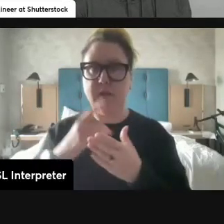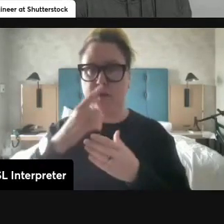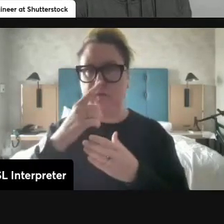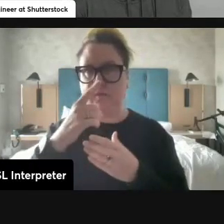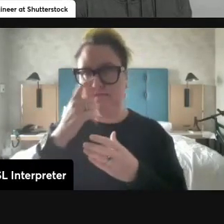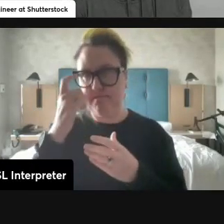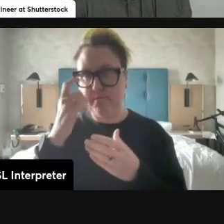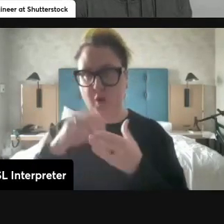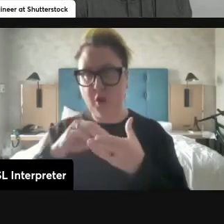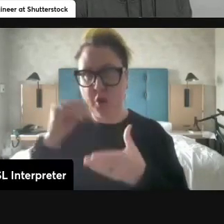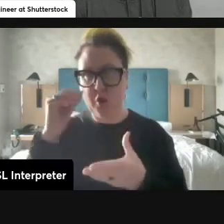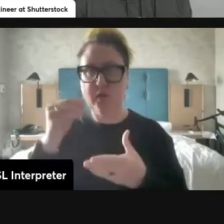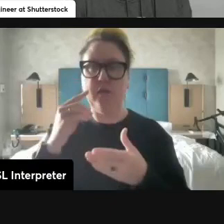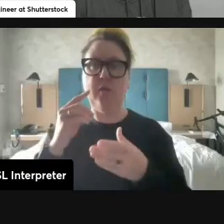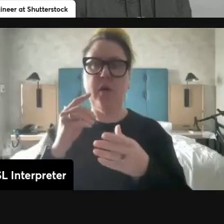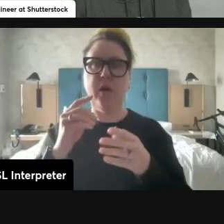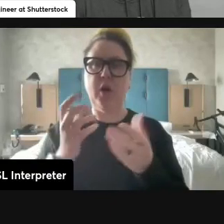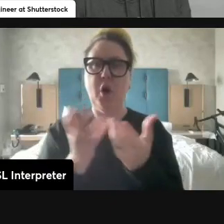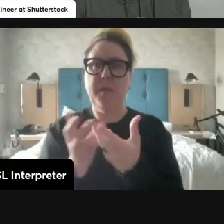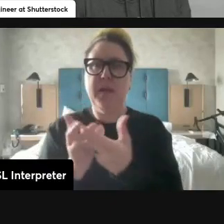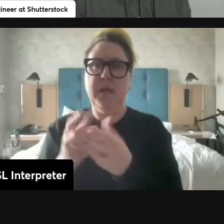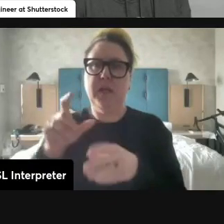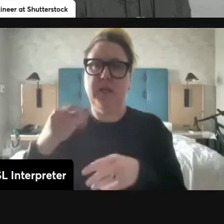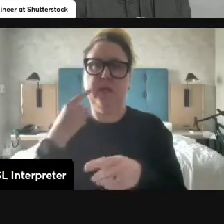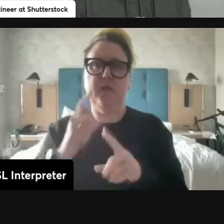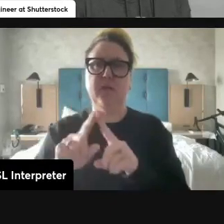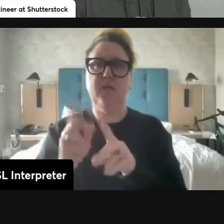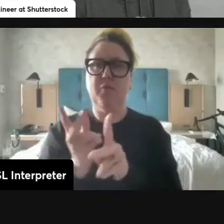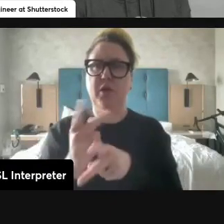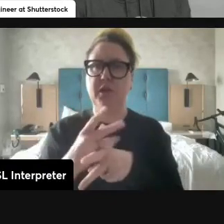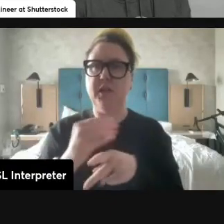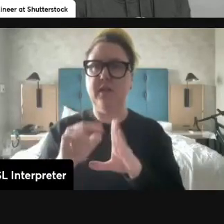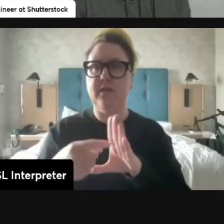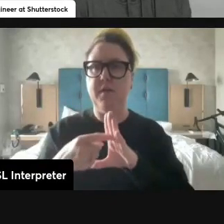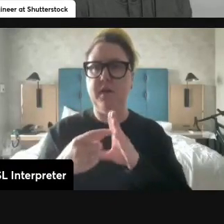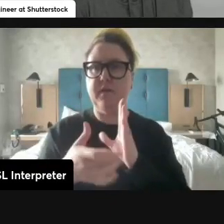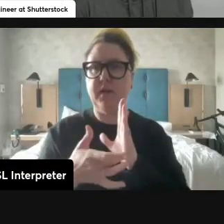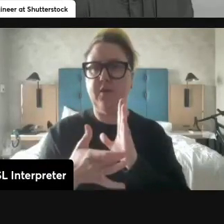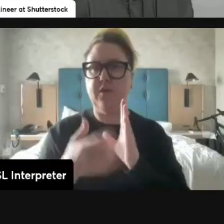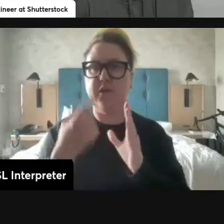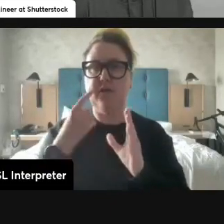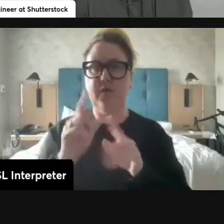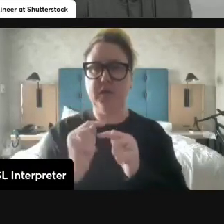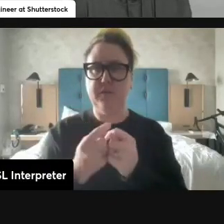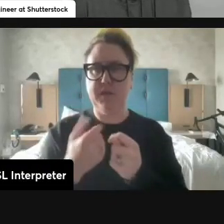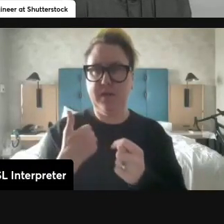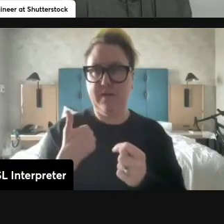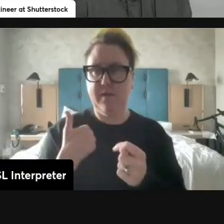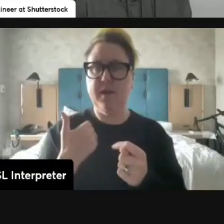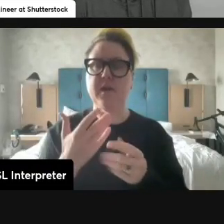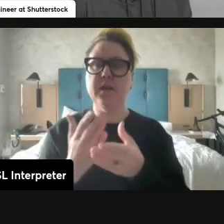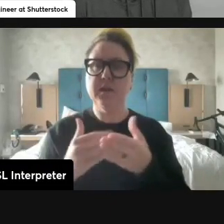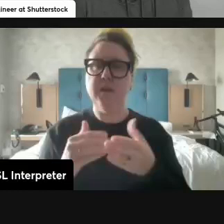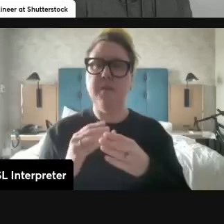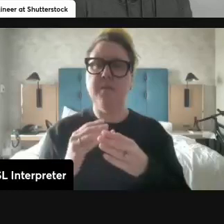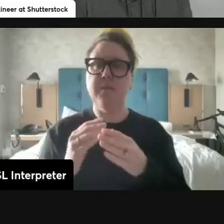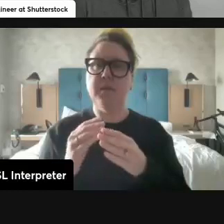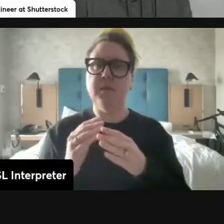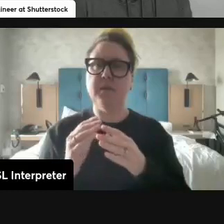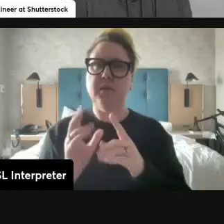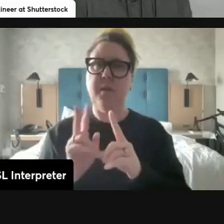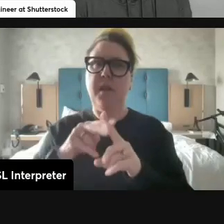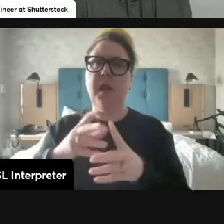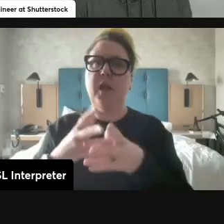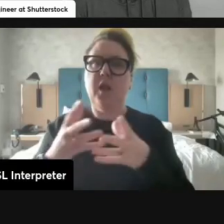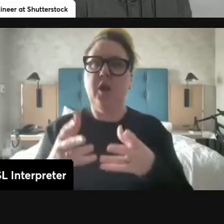products, different just demand of technology that teams have, because some teams just apply a lot of load to the server just in